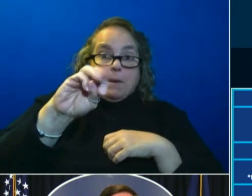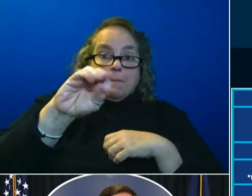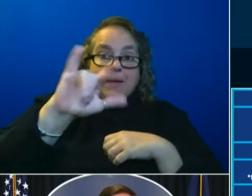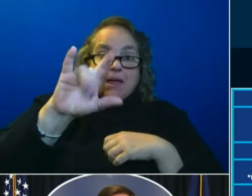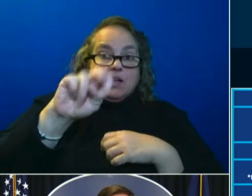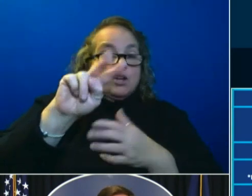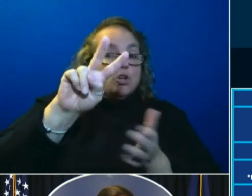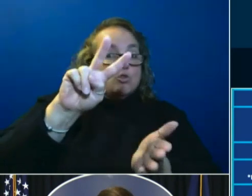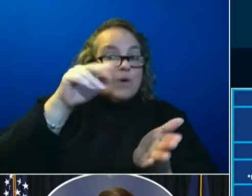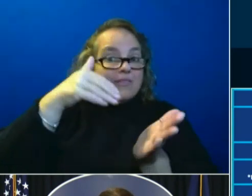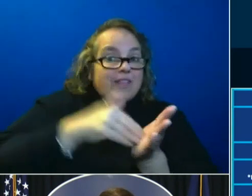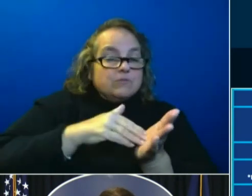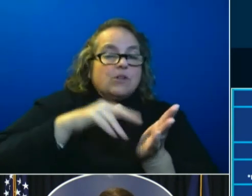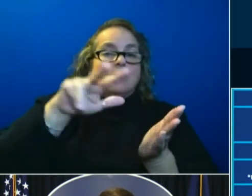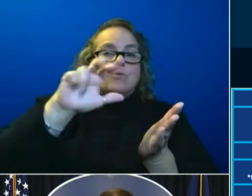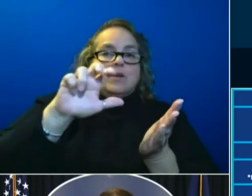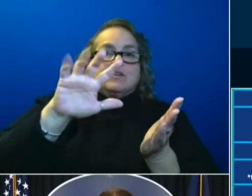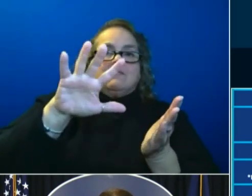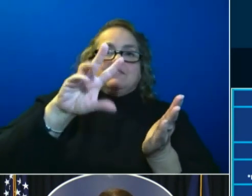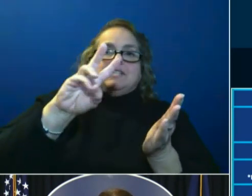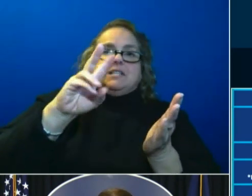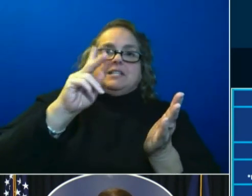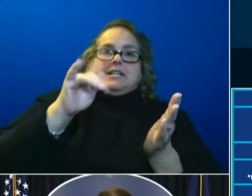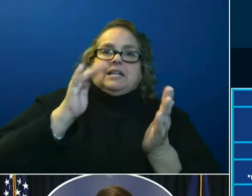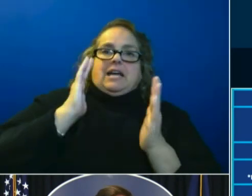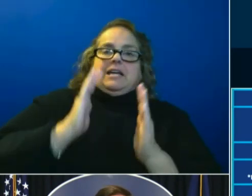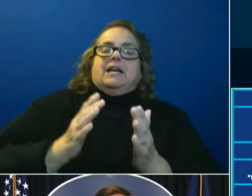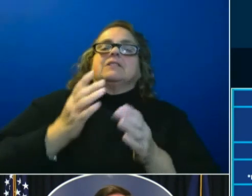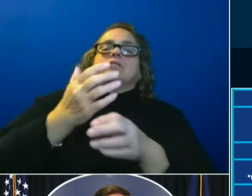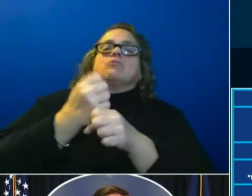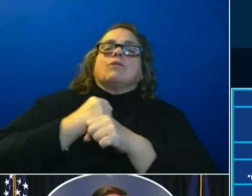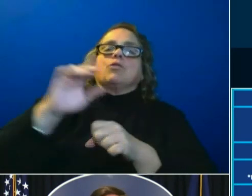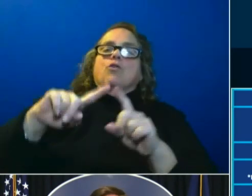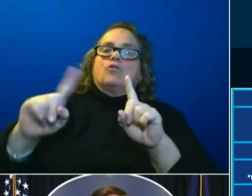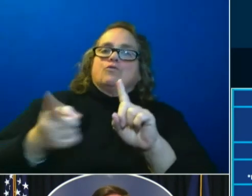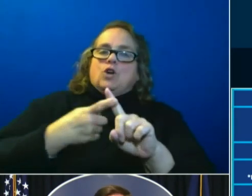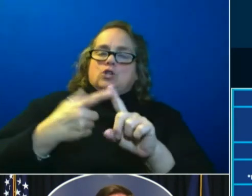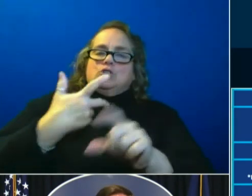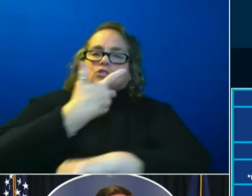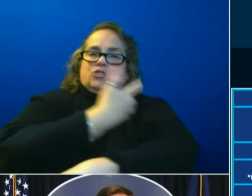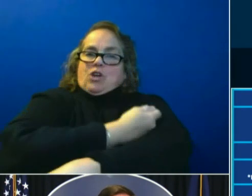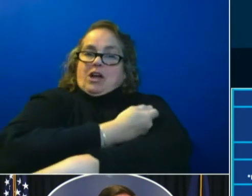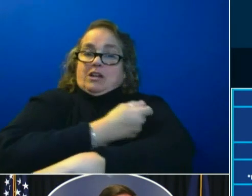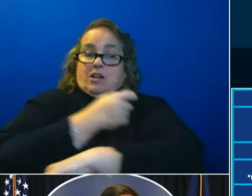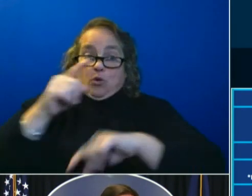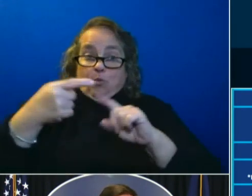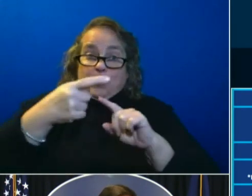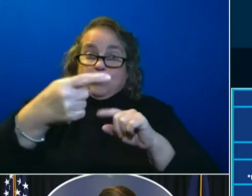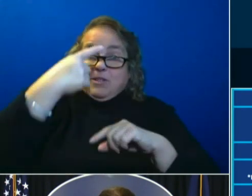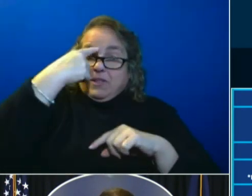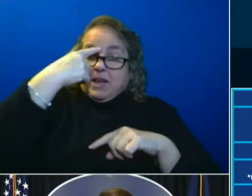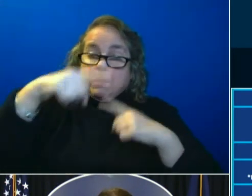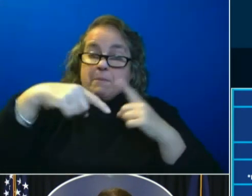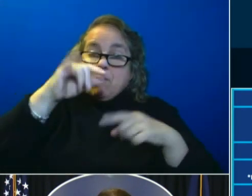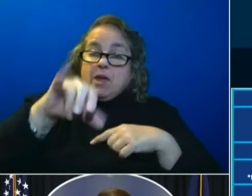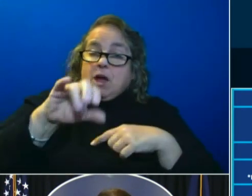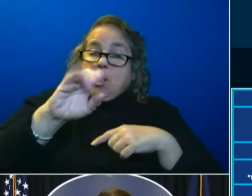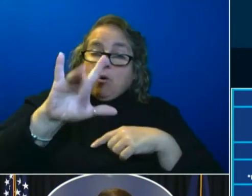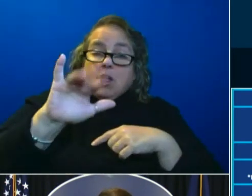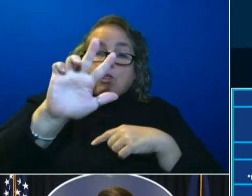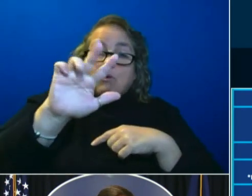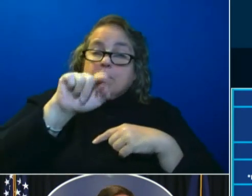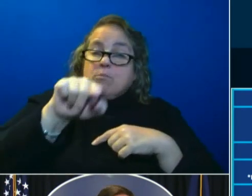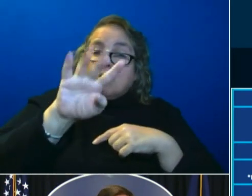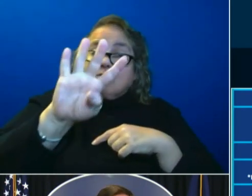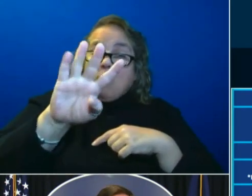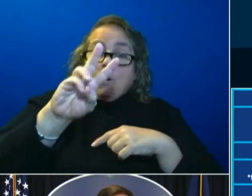1,002,356 Kentuckians have received their first shot of hope. When you think about there only being about 3.4 million Kentuckians over the